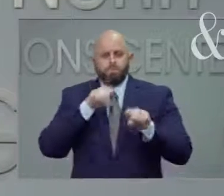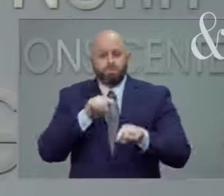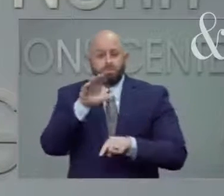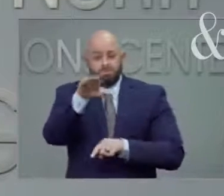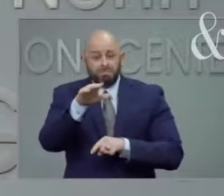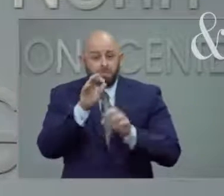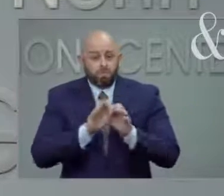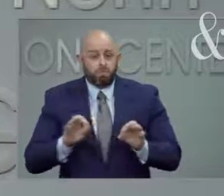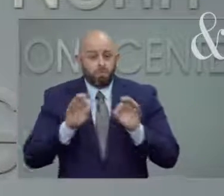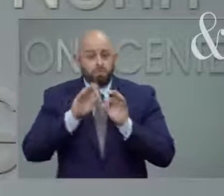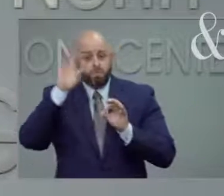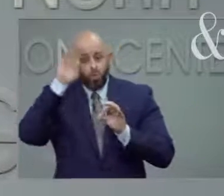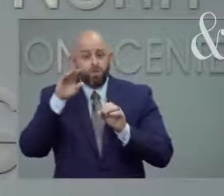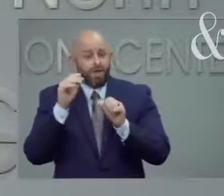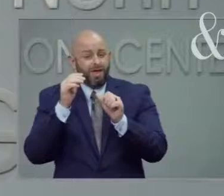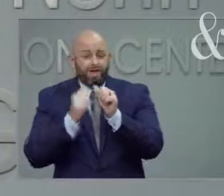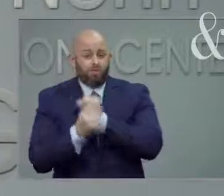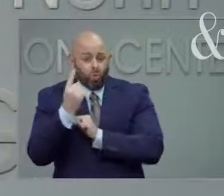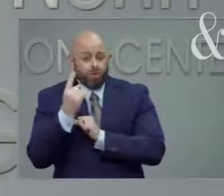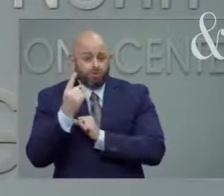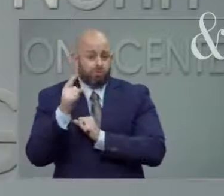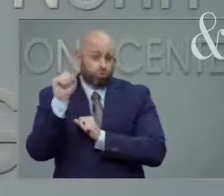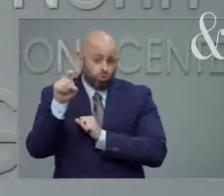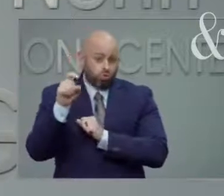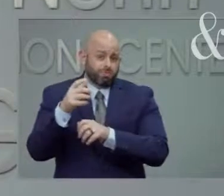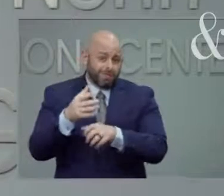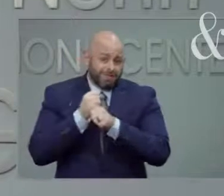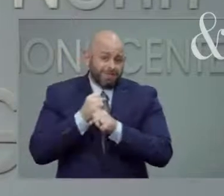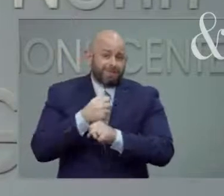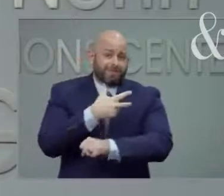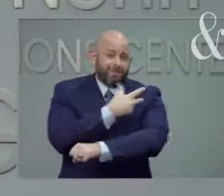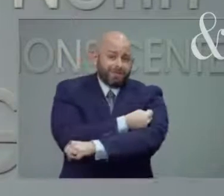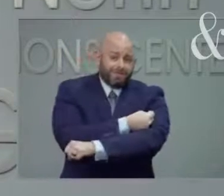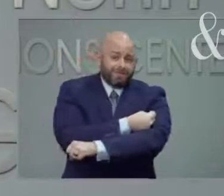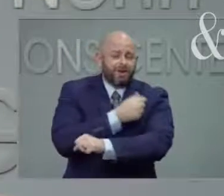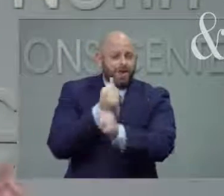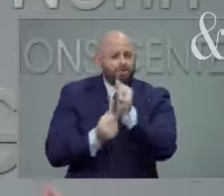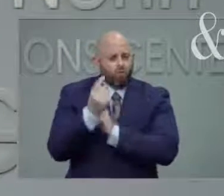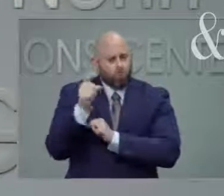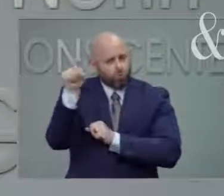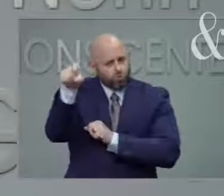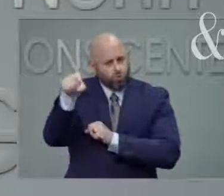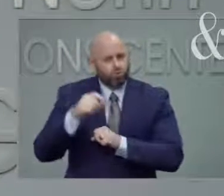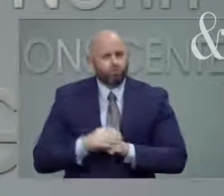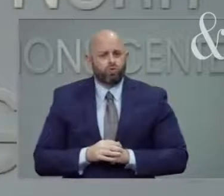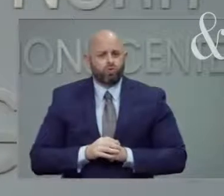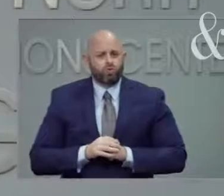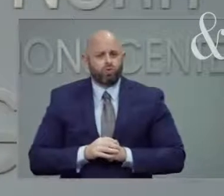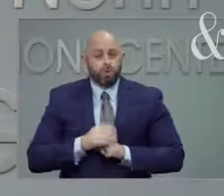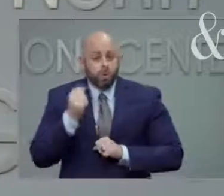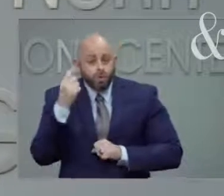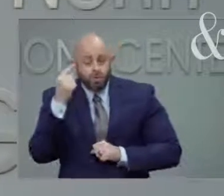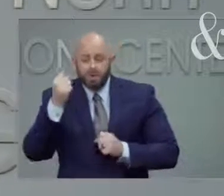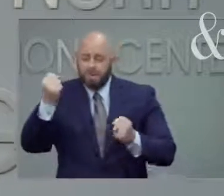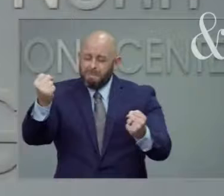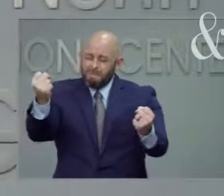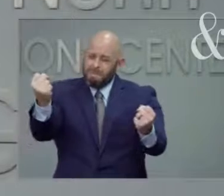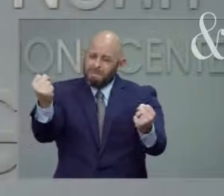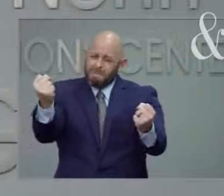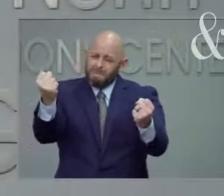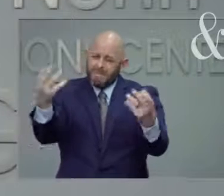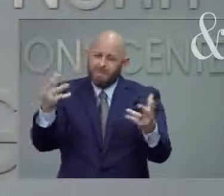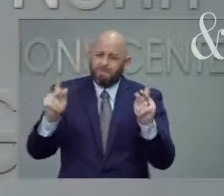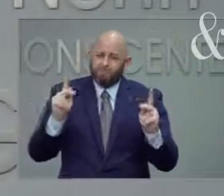everybody deserves a vaccine. And when you have tremendous demand, millions of